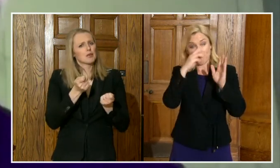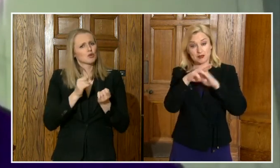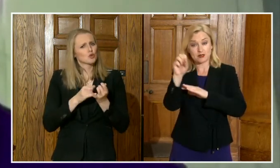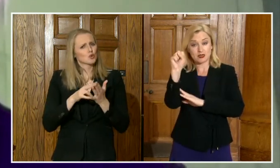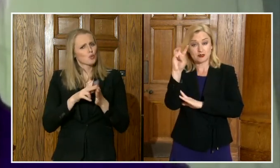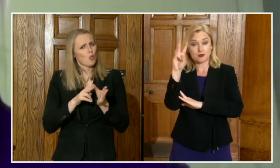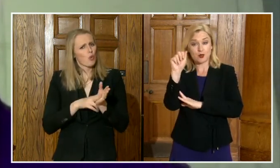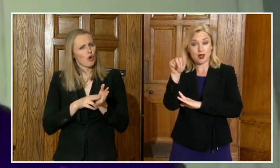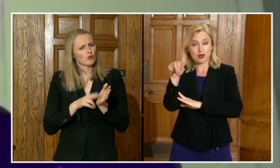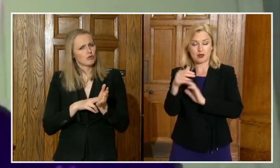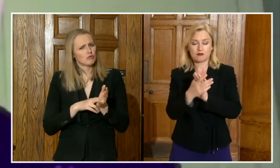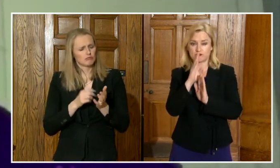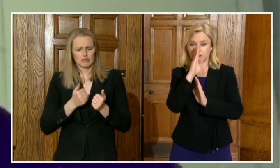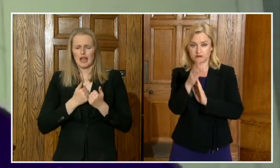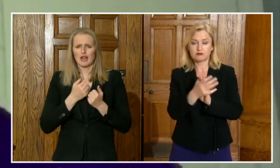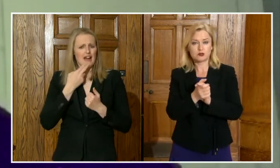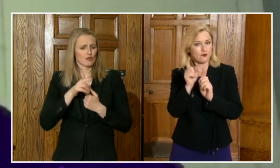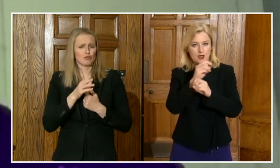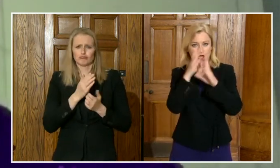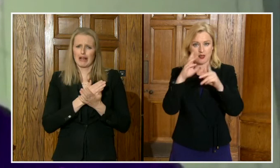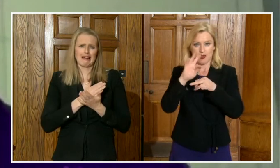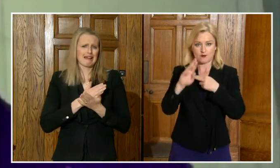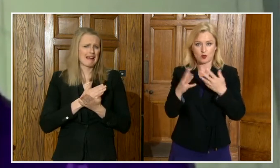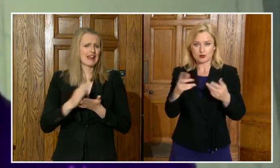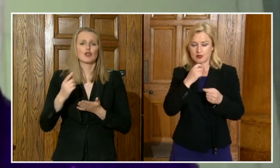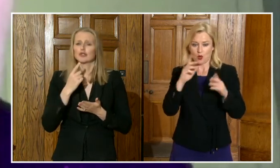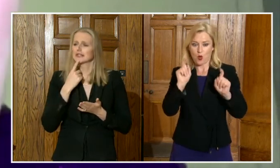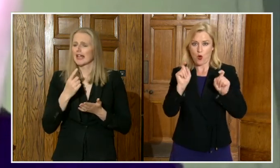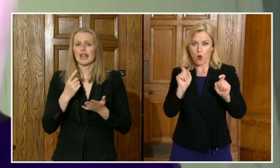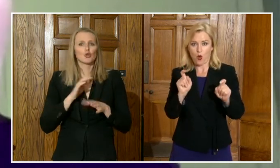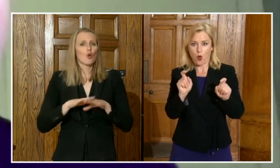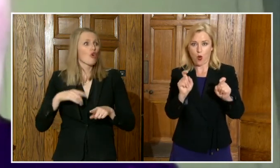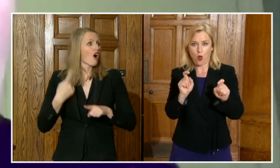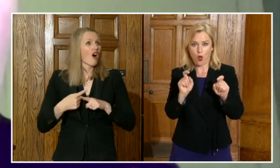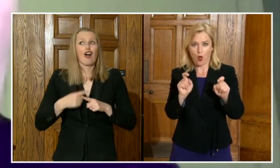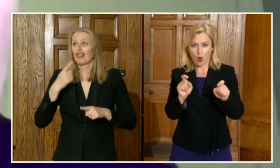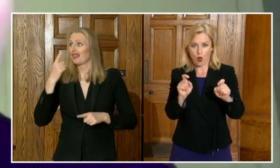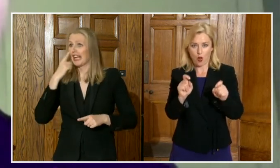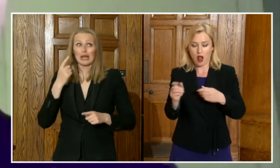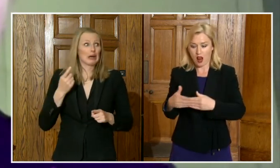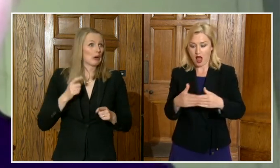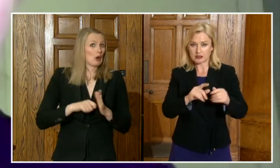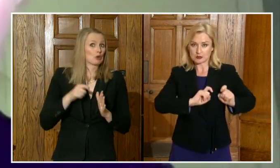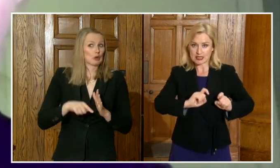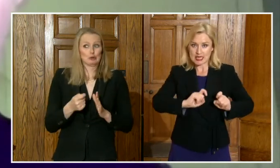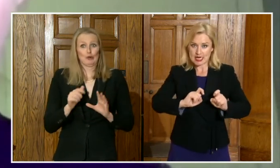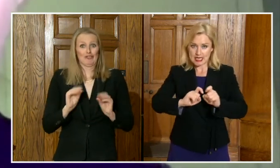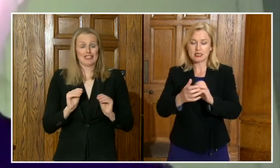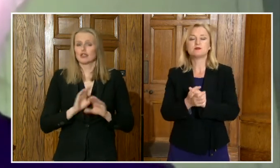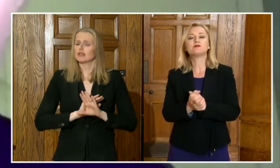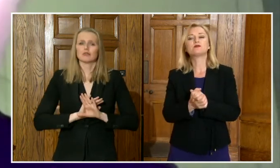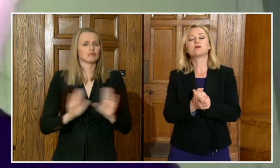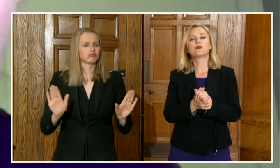very clear this afternoon in terms of saying, now is not, we're getting ahead of ourselves in terms of talking about restrictions being lifted.